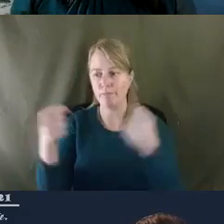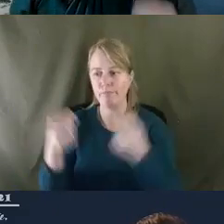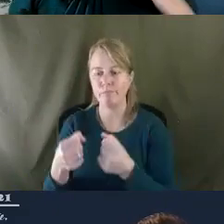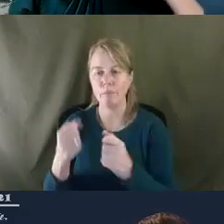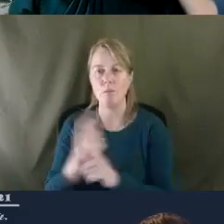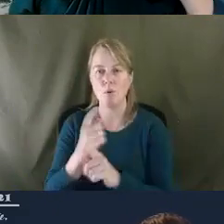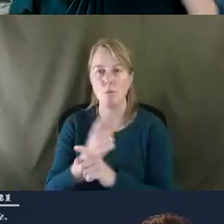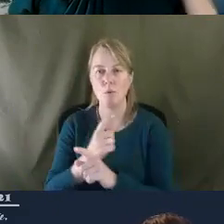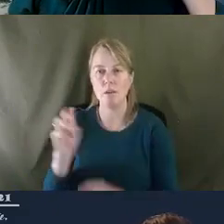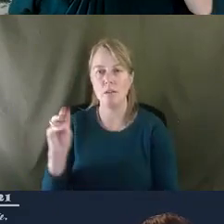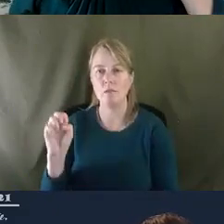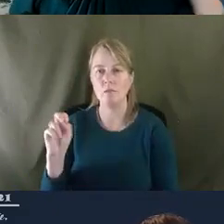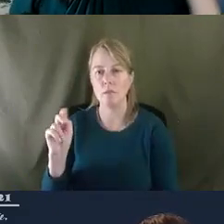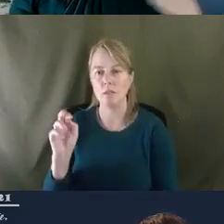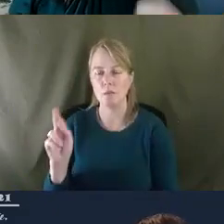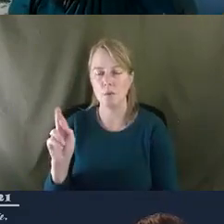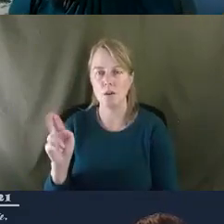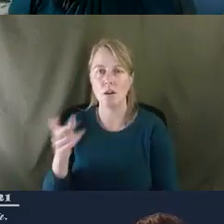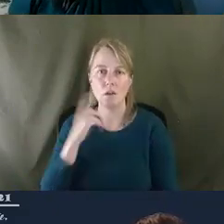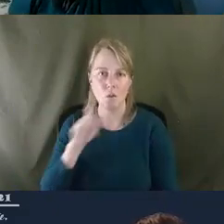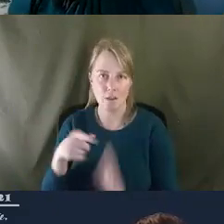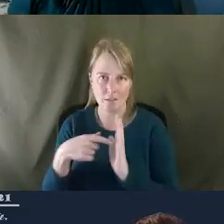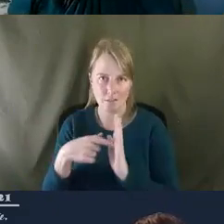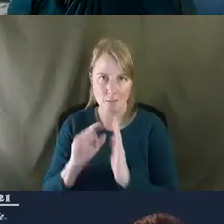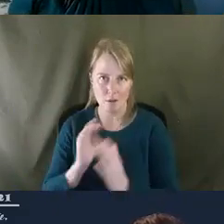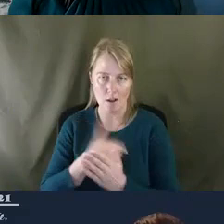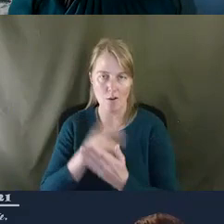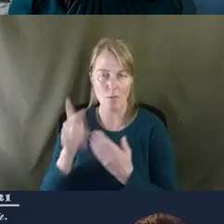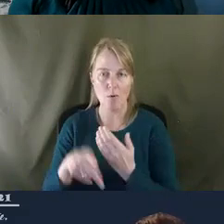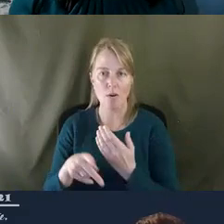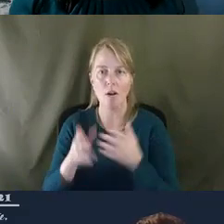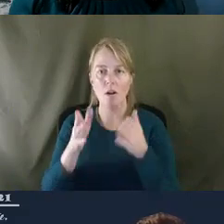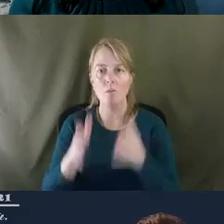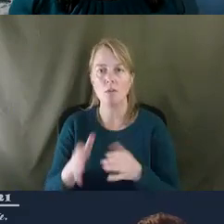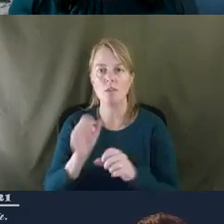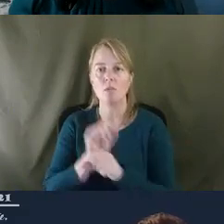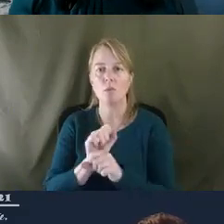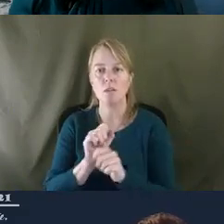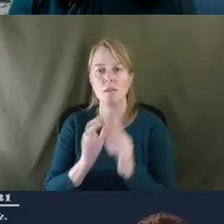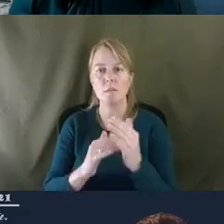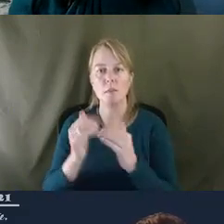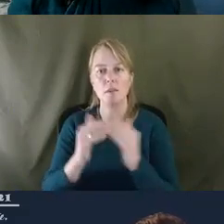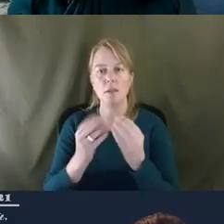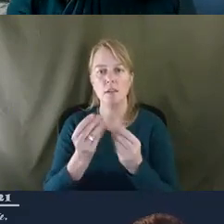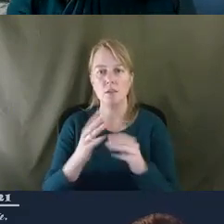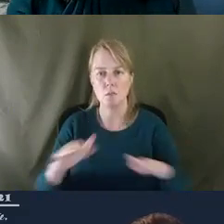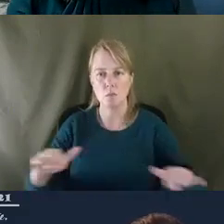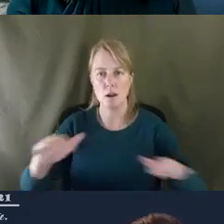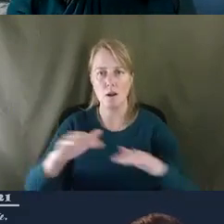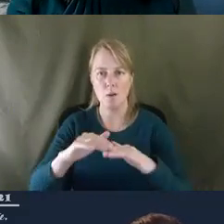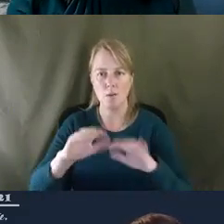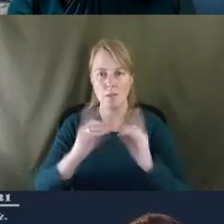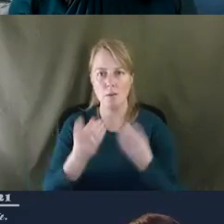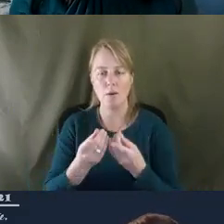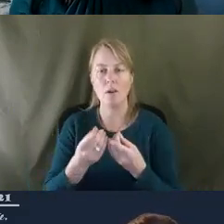mentor. So for example, we had in our program, someone working in our buildings and grounds crew, right? They were